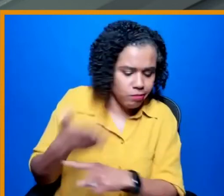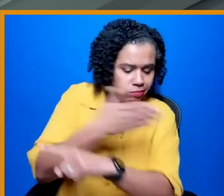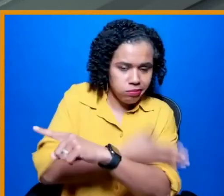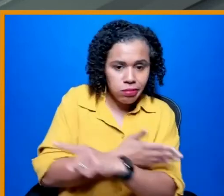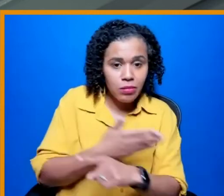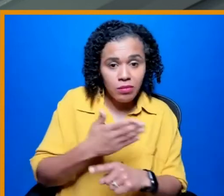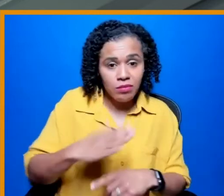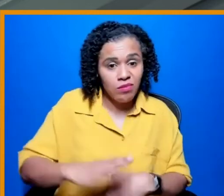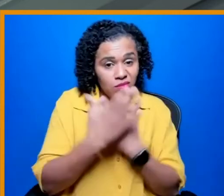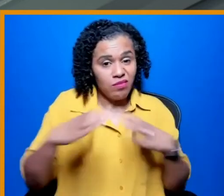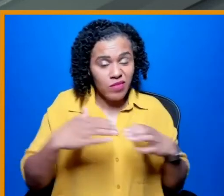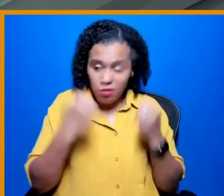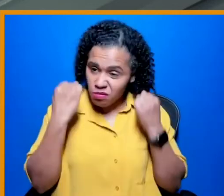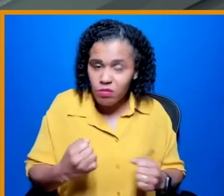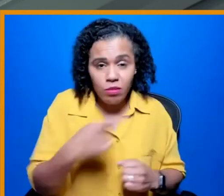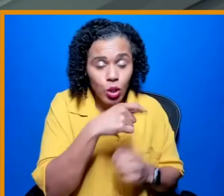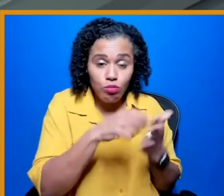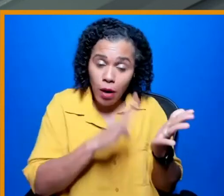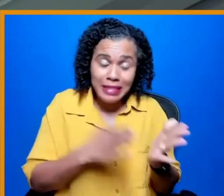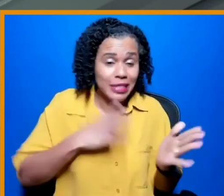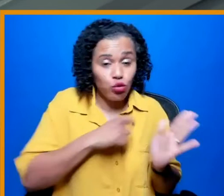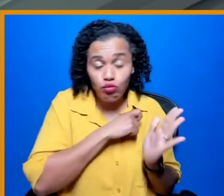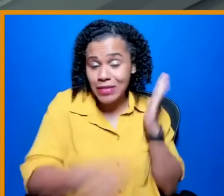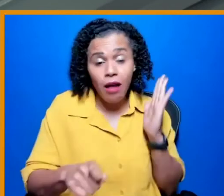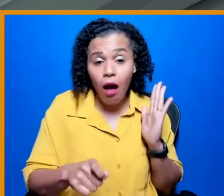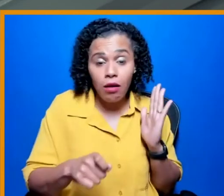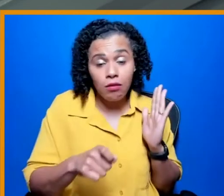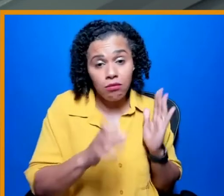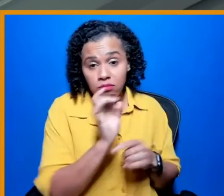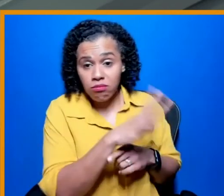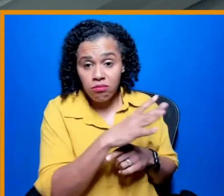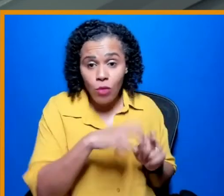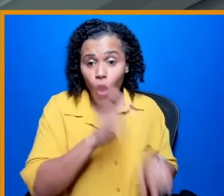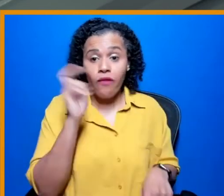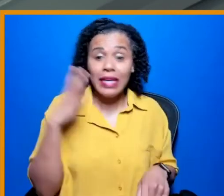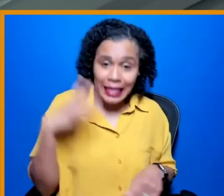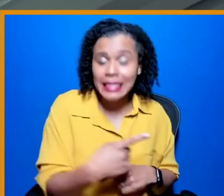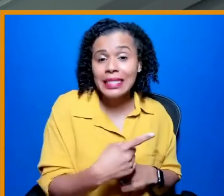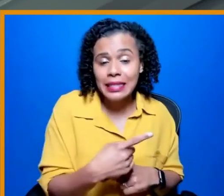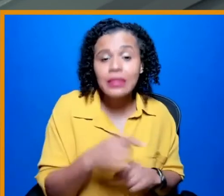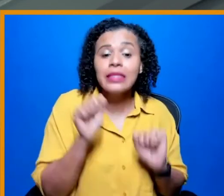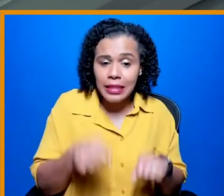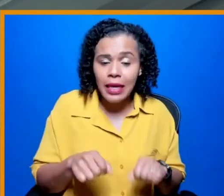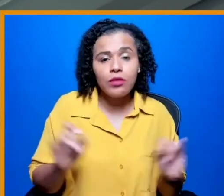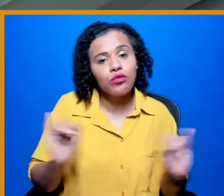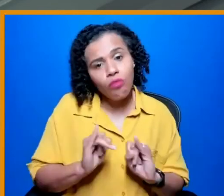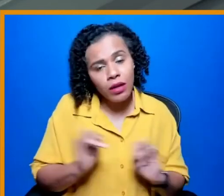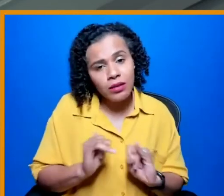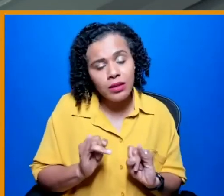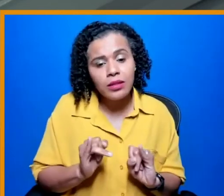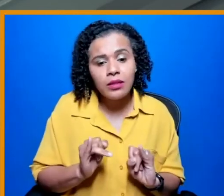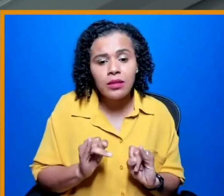resign, and we reiterate that point today. Yes, this is a time of crisis. Yes, this is a time